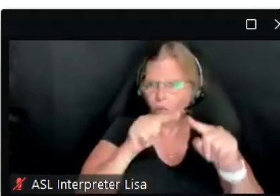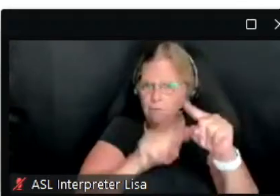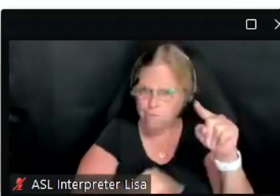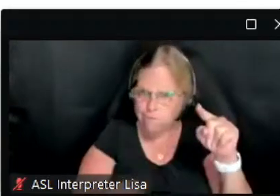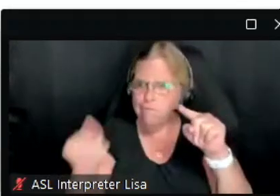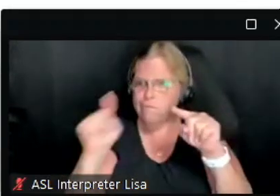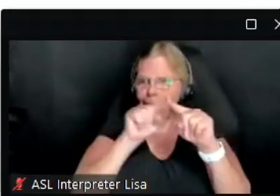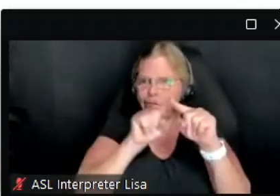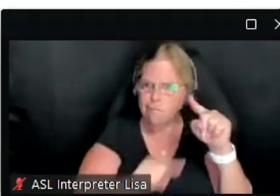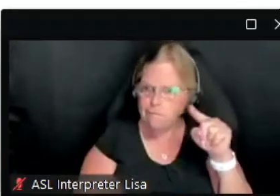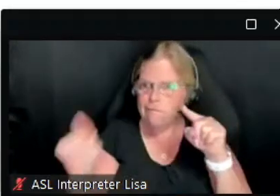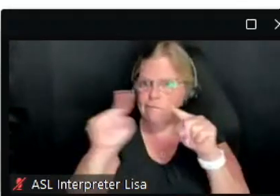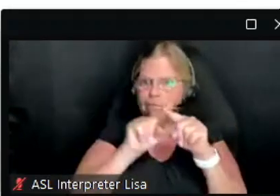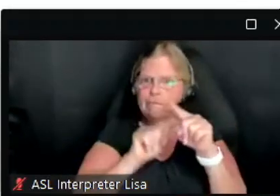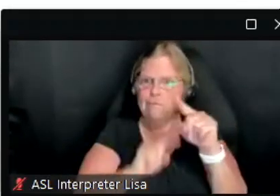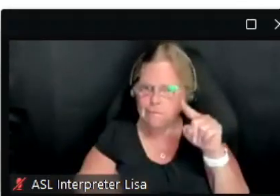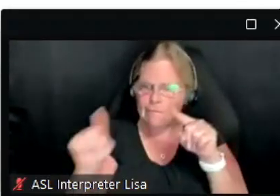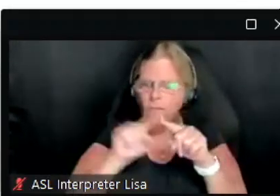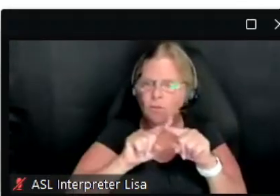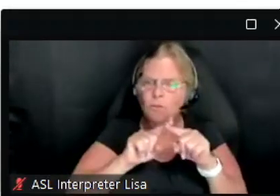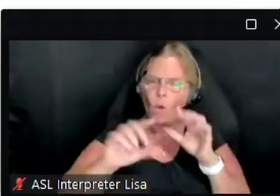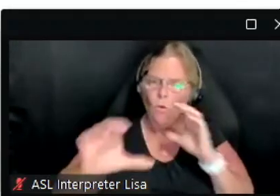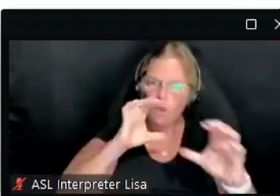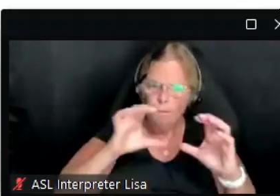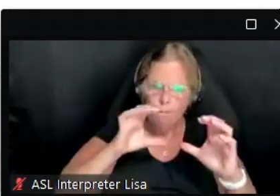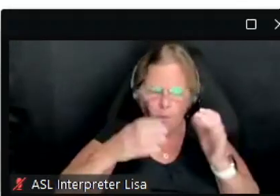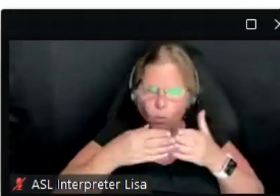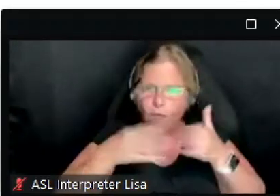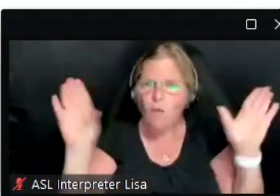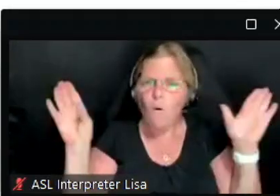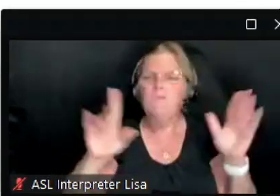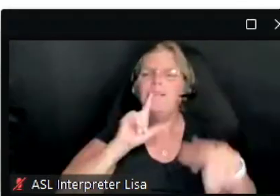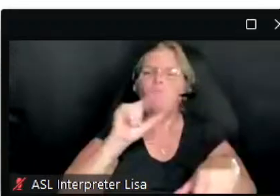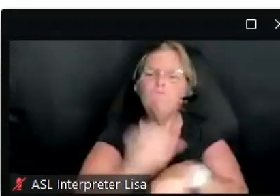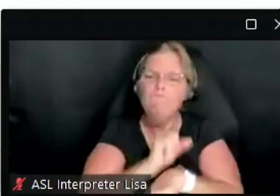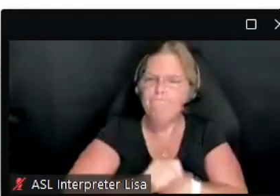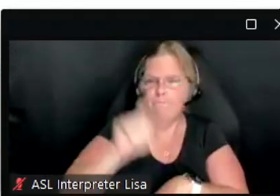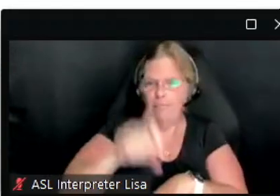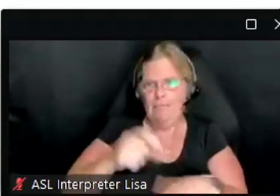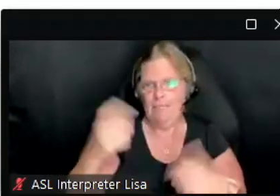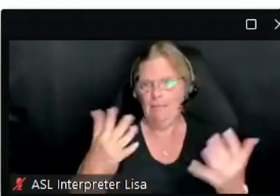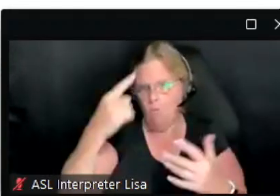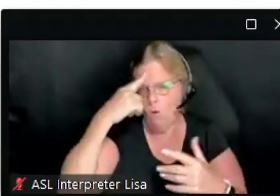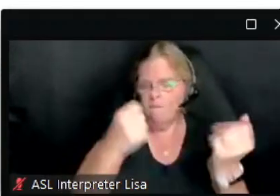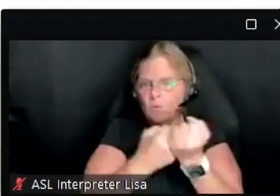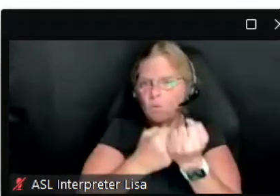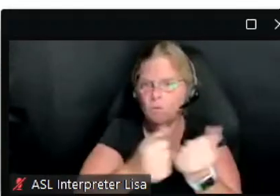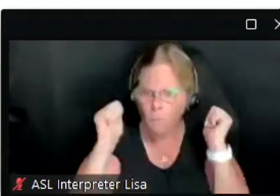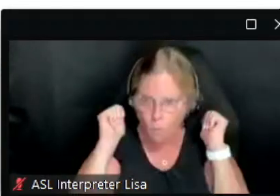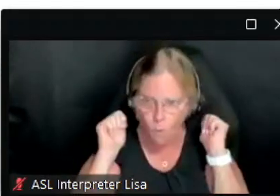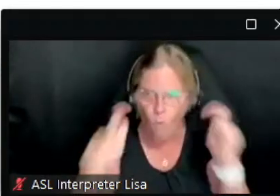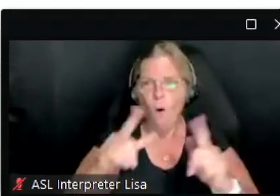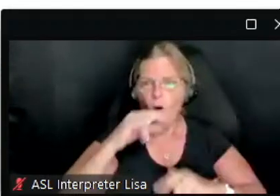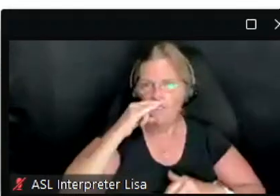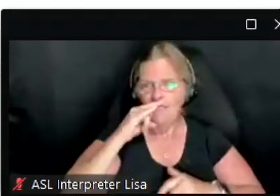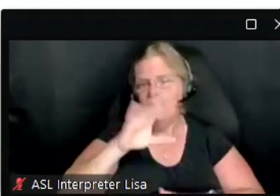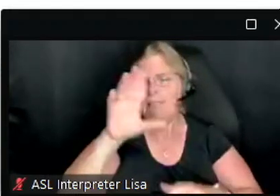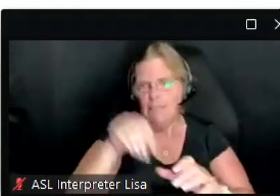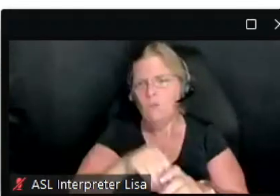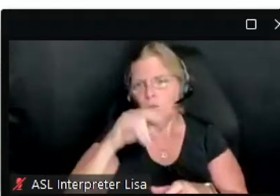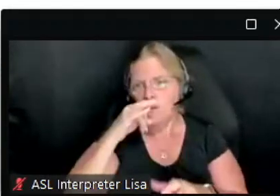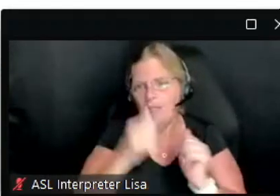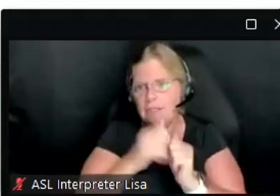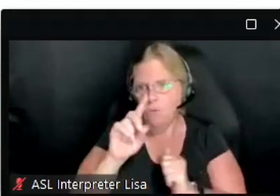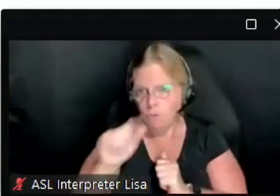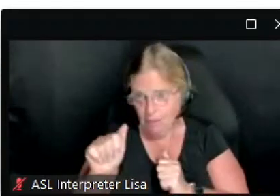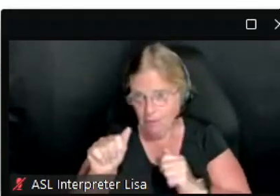really are keeping the open lines of communication about what is really needed to support all of our kids, including kids with disabilities. The other